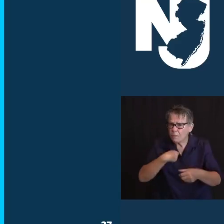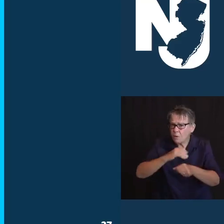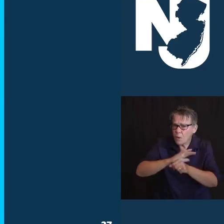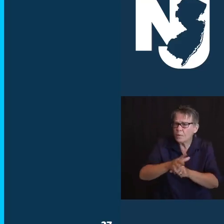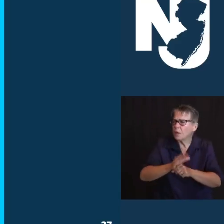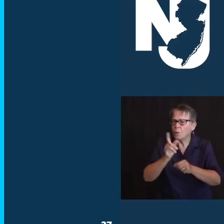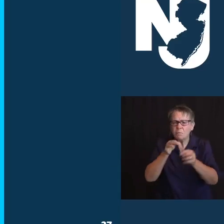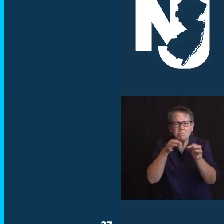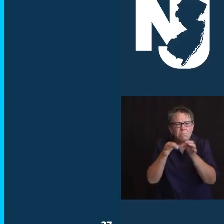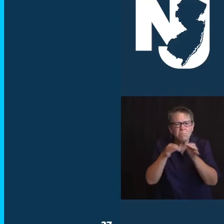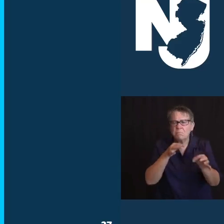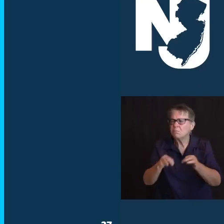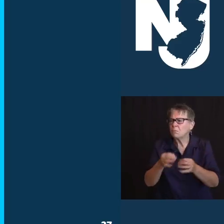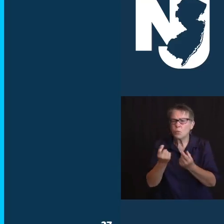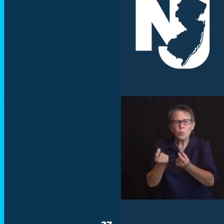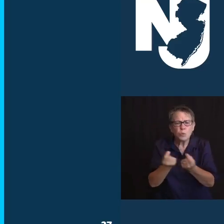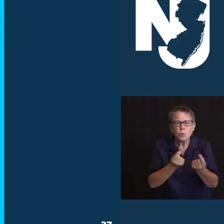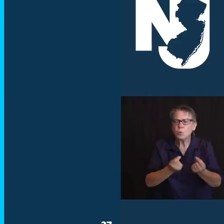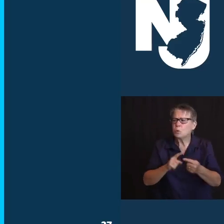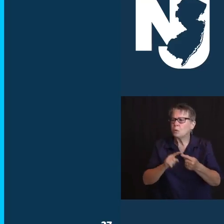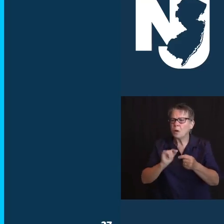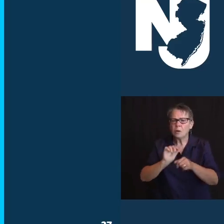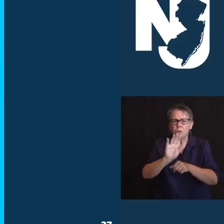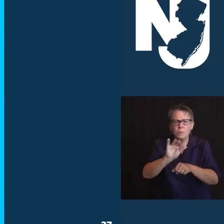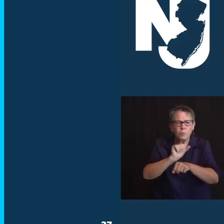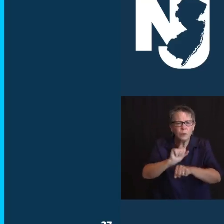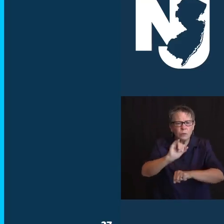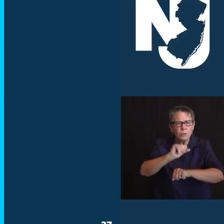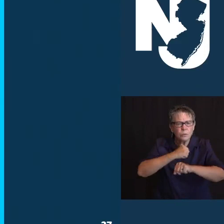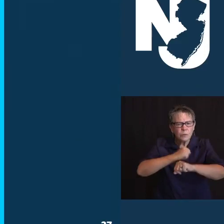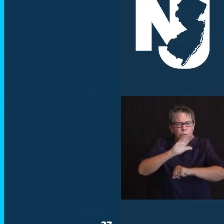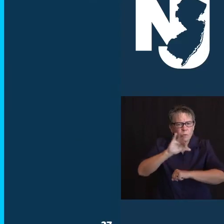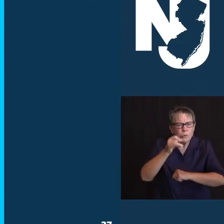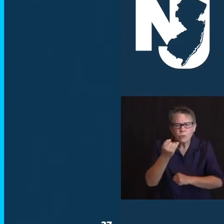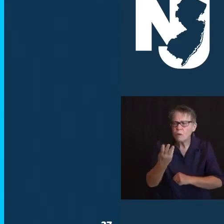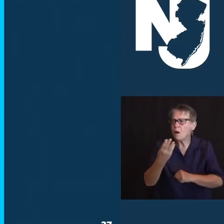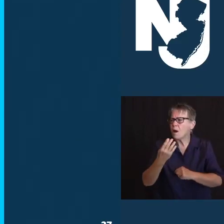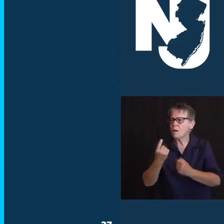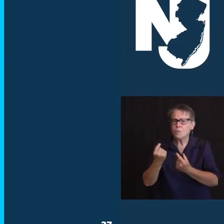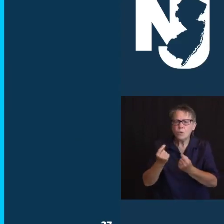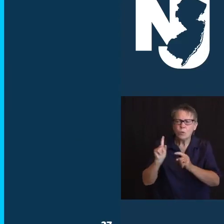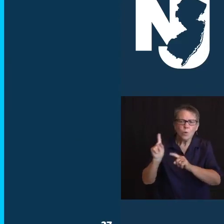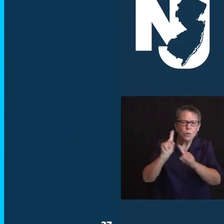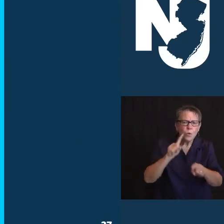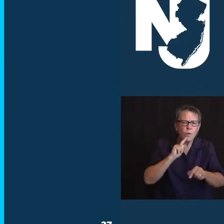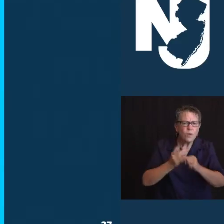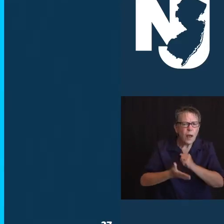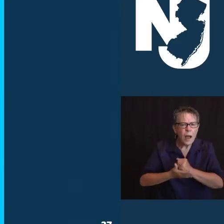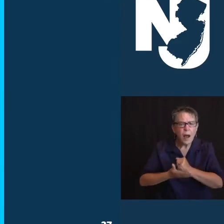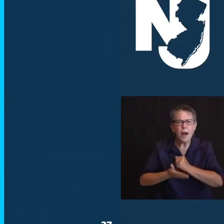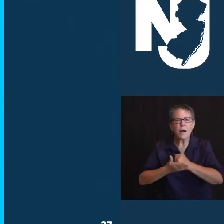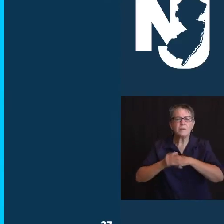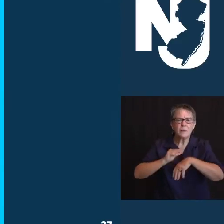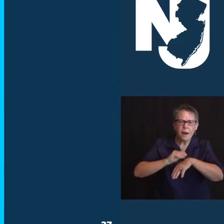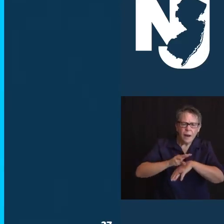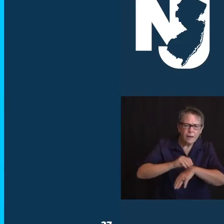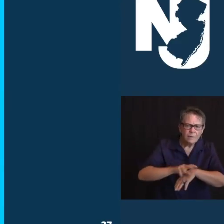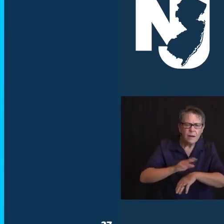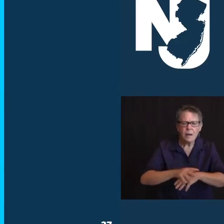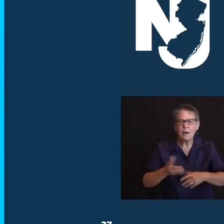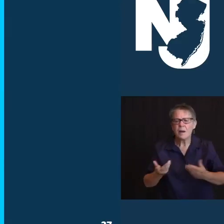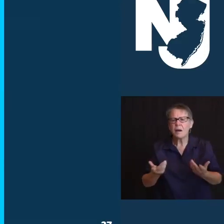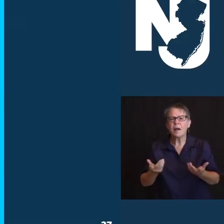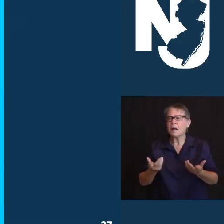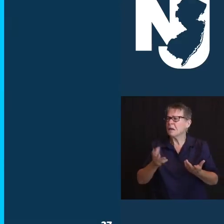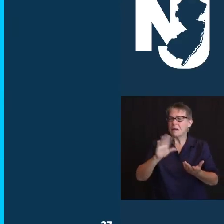they need to quarantine. Contact tracers can also link you to child care resources and food assistance